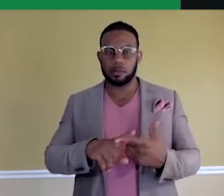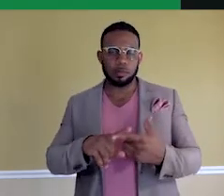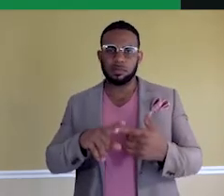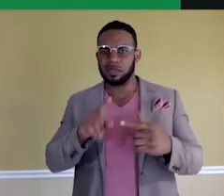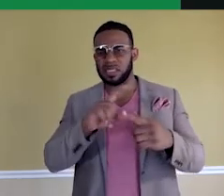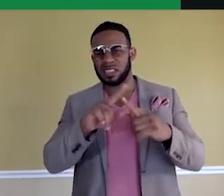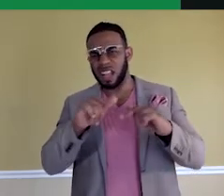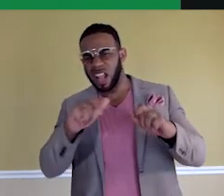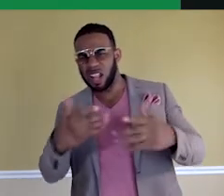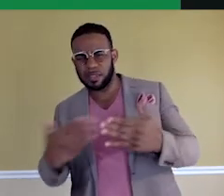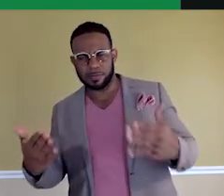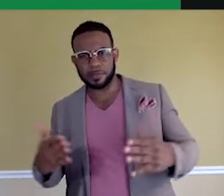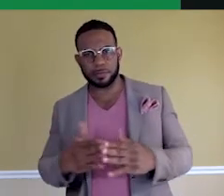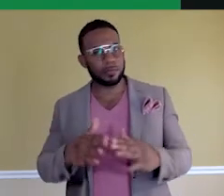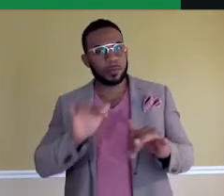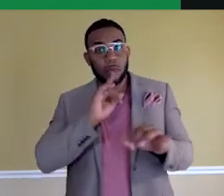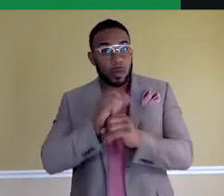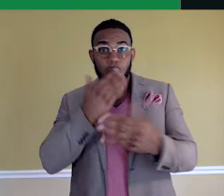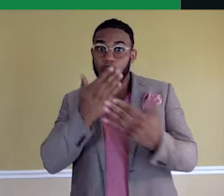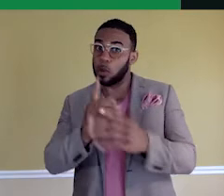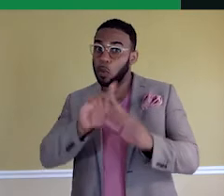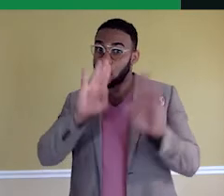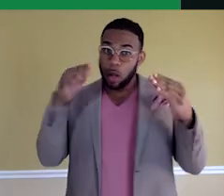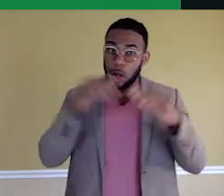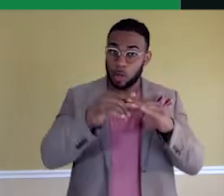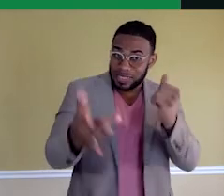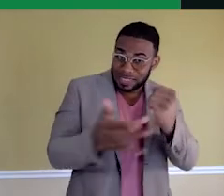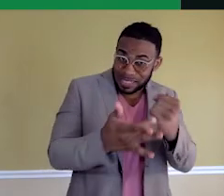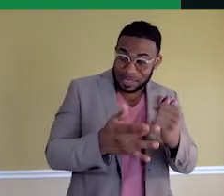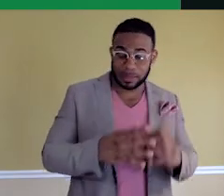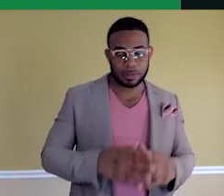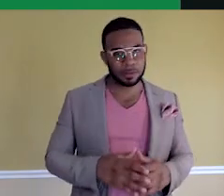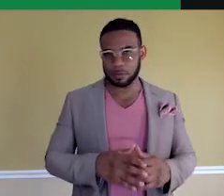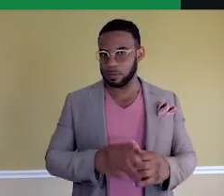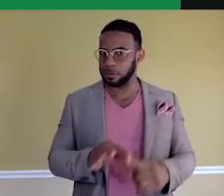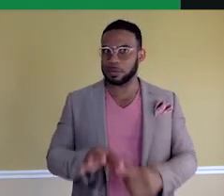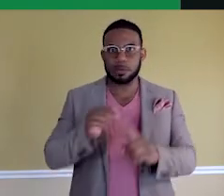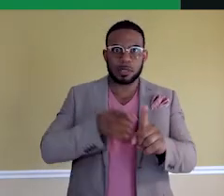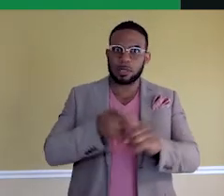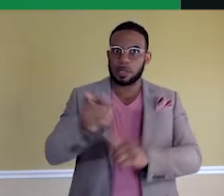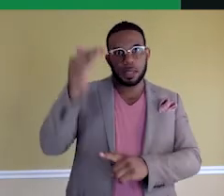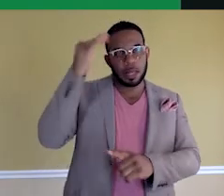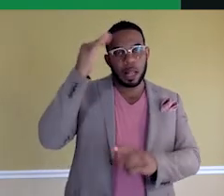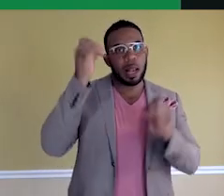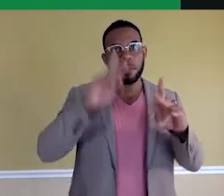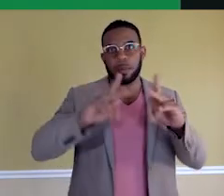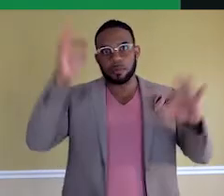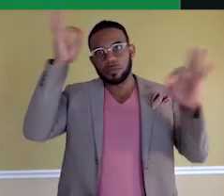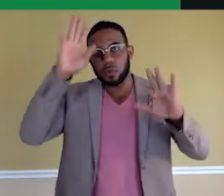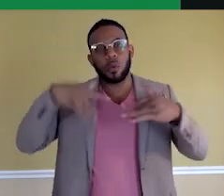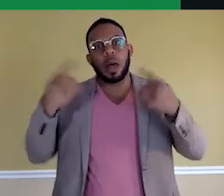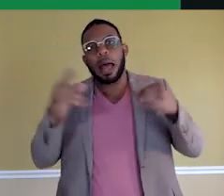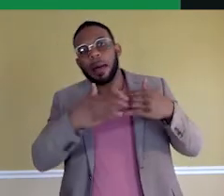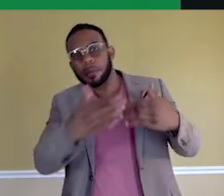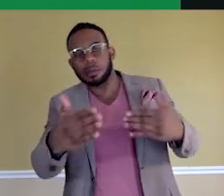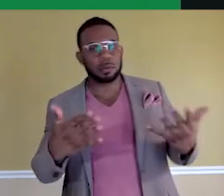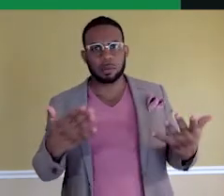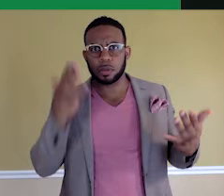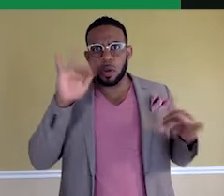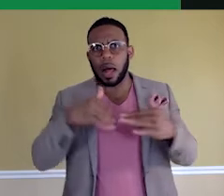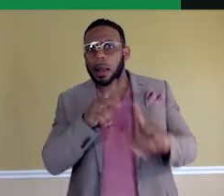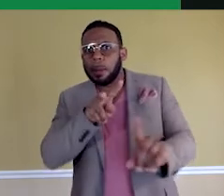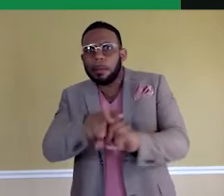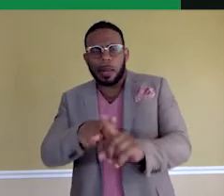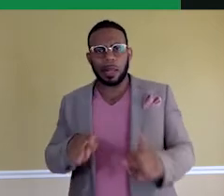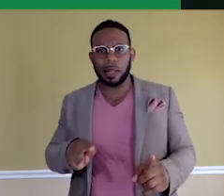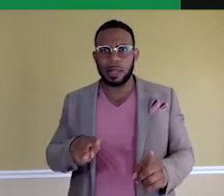other stuff, and that's really good. But when it comes to tech, it is specialized knowledge. A lot of people don't know what happens there. A lot of people don't know how to